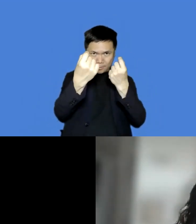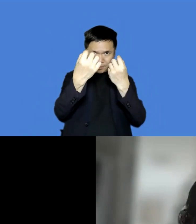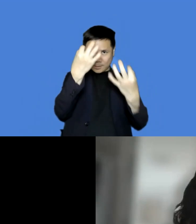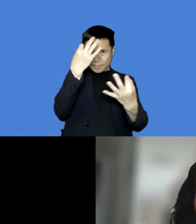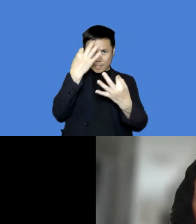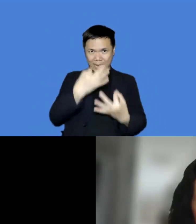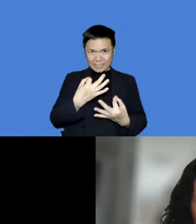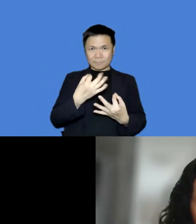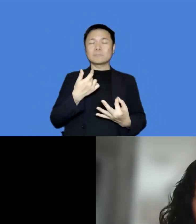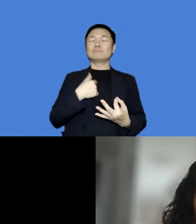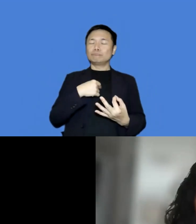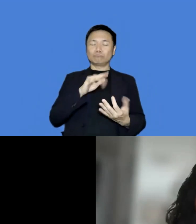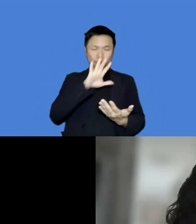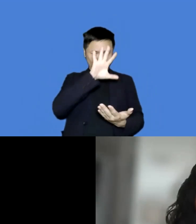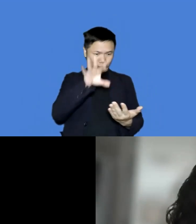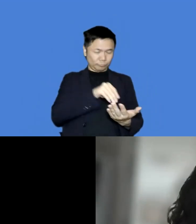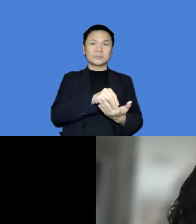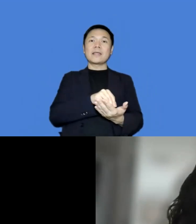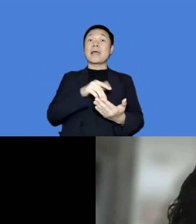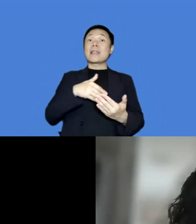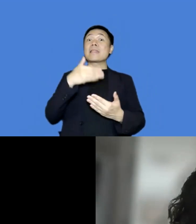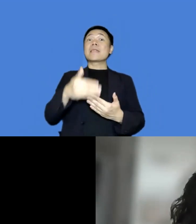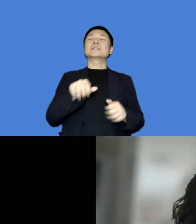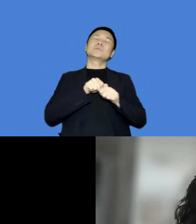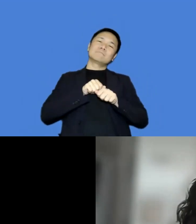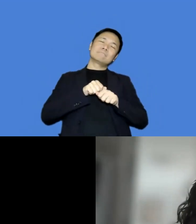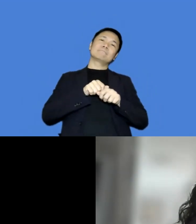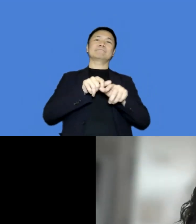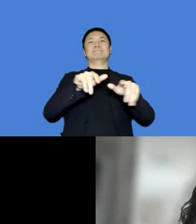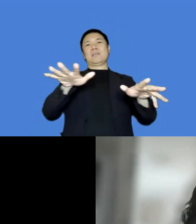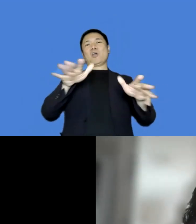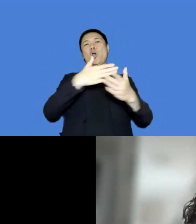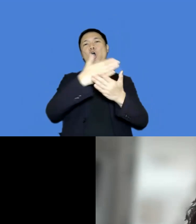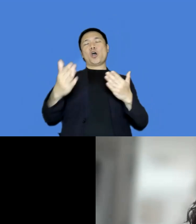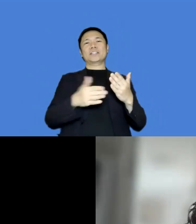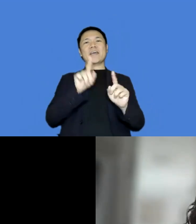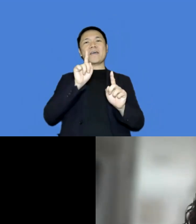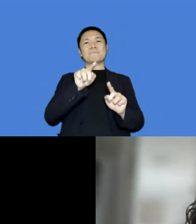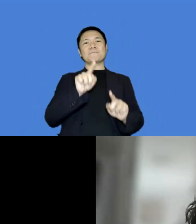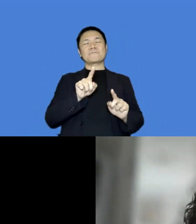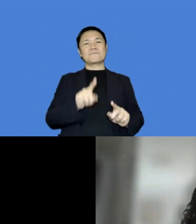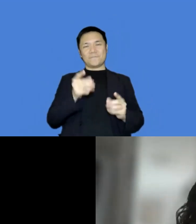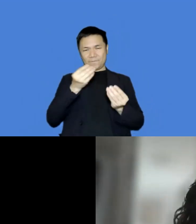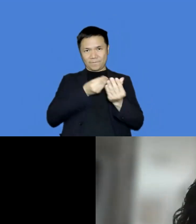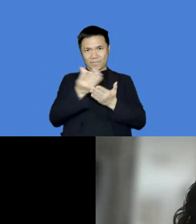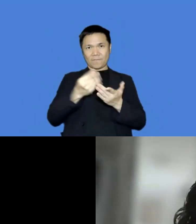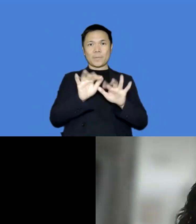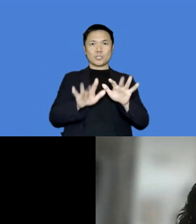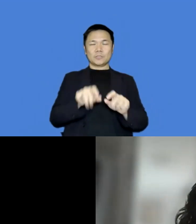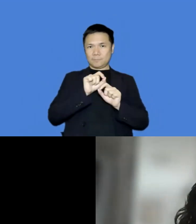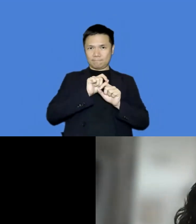send an email after the webinar with the replies in written form.